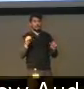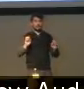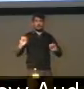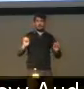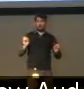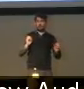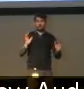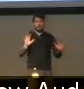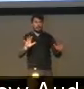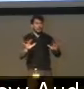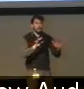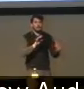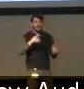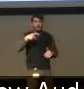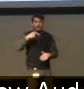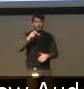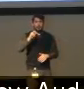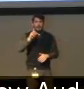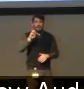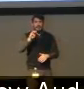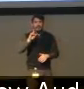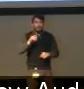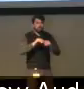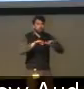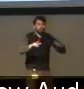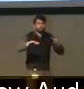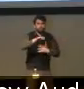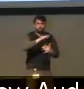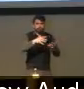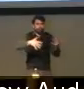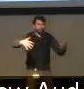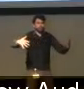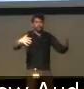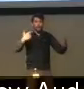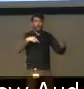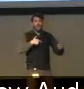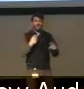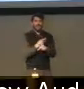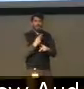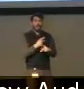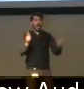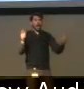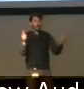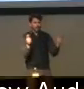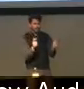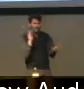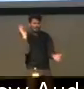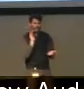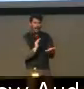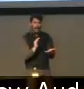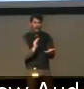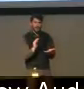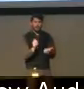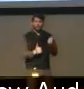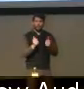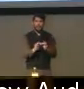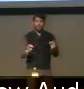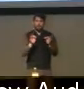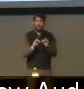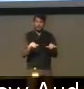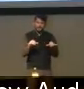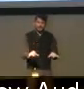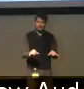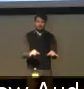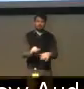and crisis response is over. And so we're starting to think about those things. We know that we have deferred a significant amount of care in order to